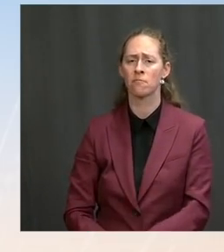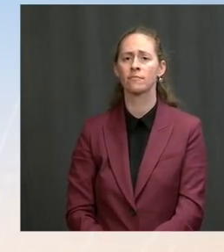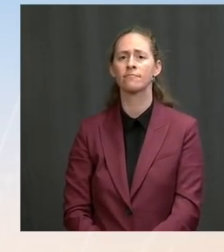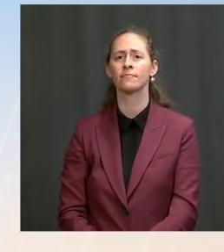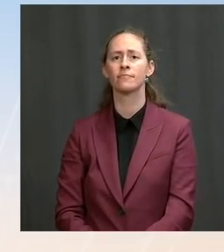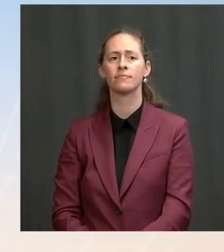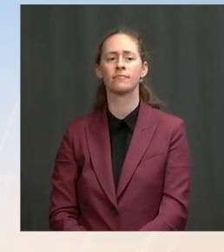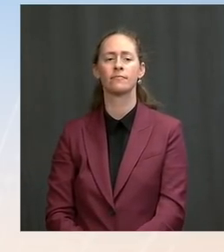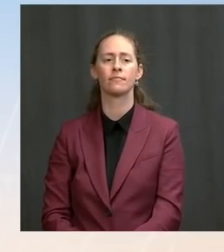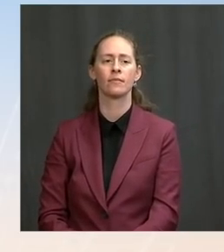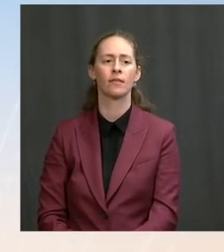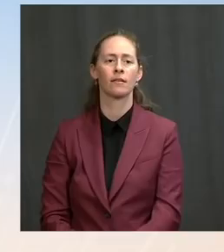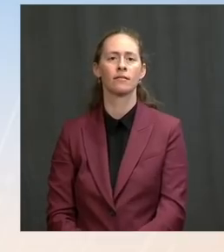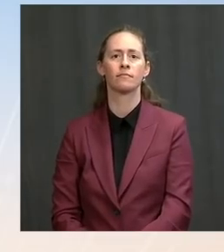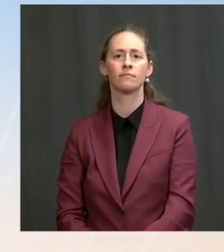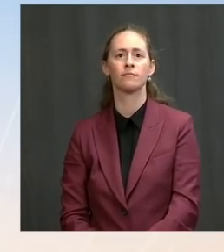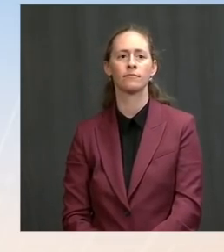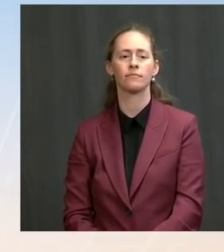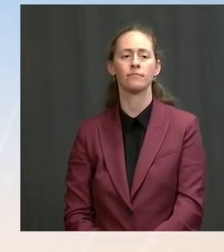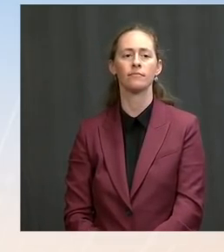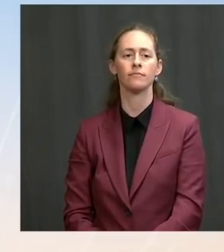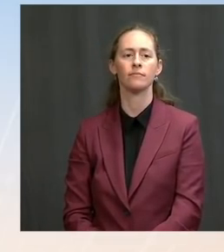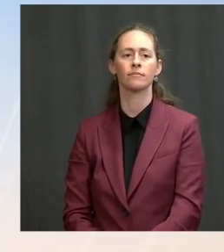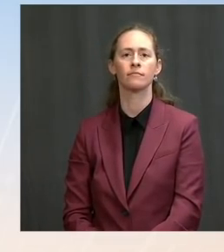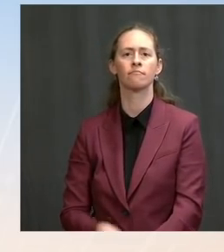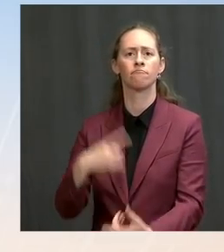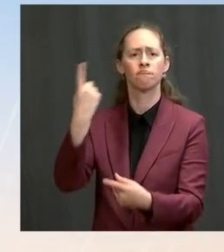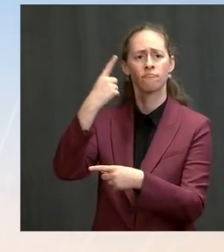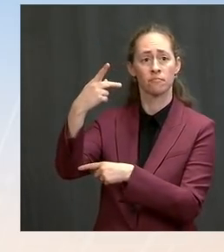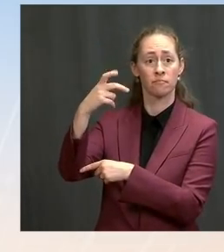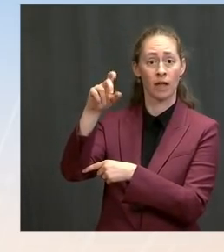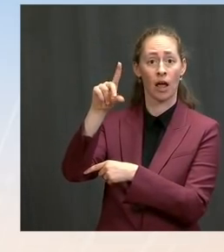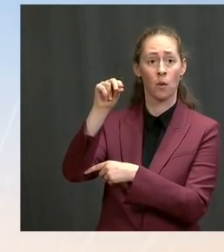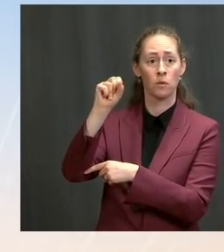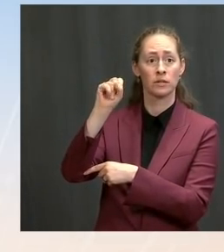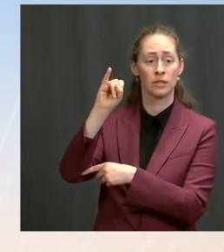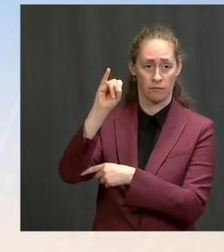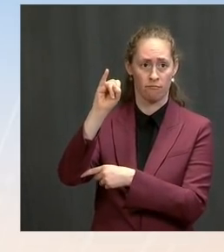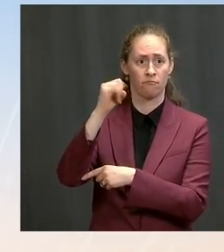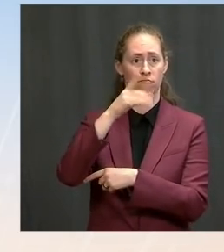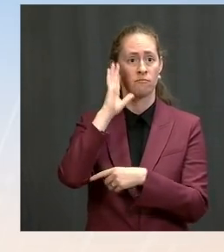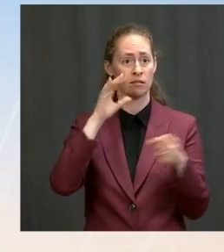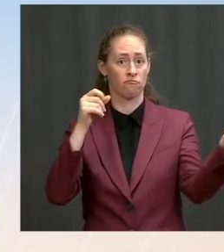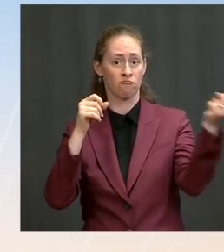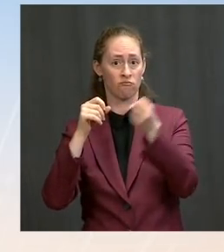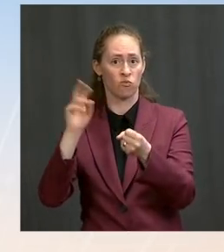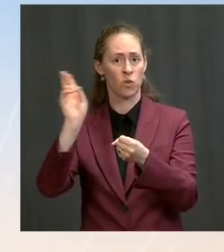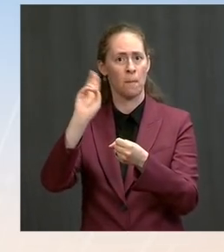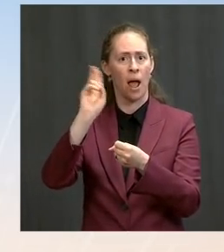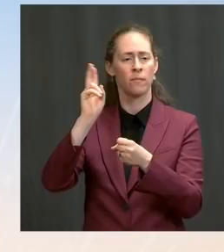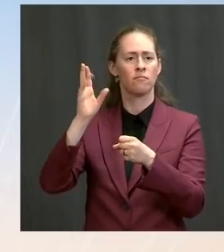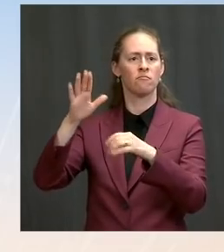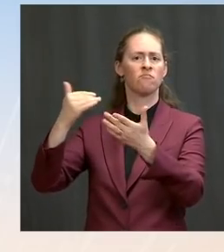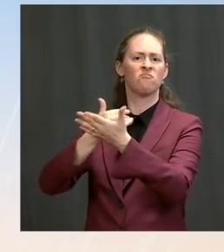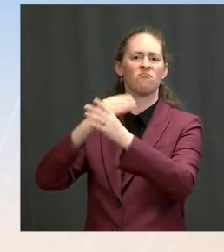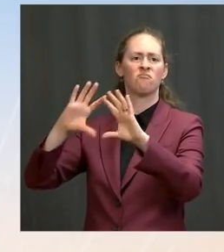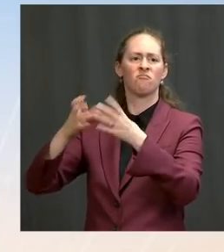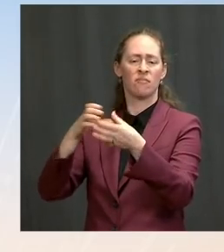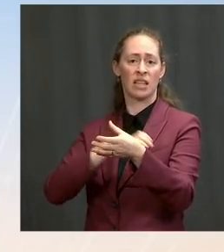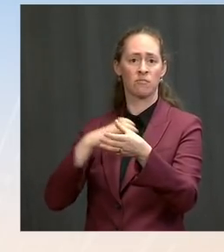want House Speaker Pelosi to put a Republican on the January 6th commission? The president believes that Speaker Pelosi is